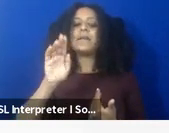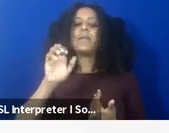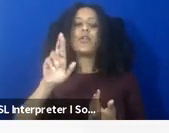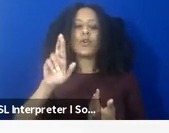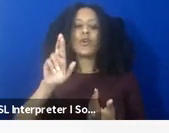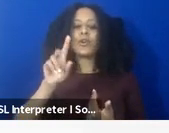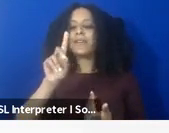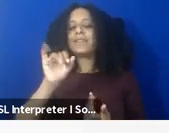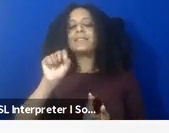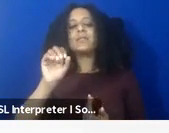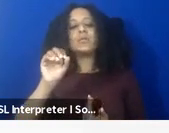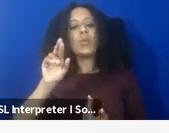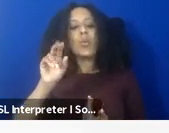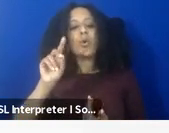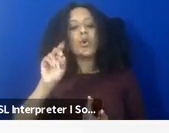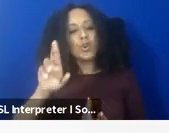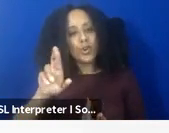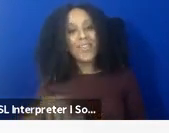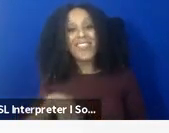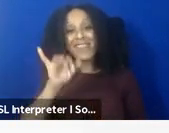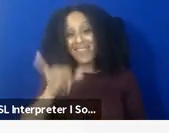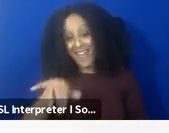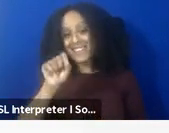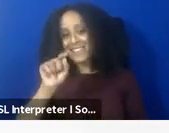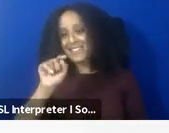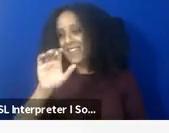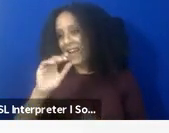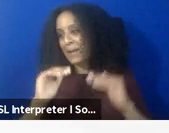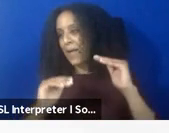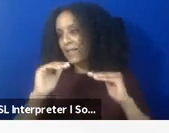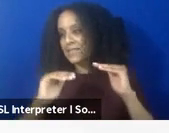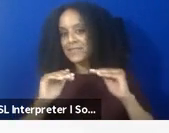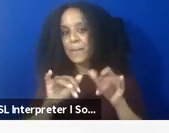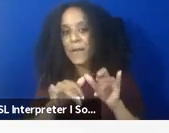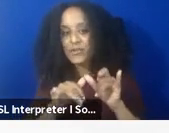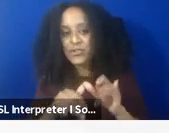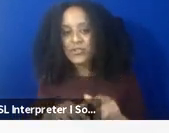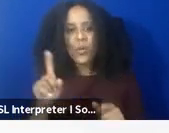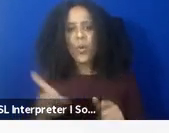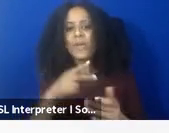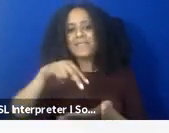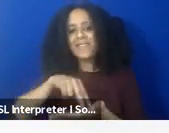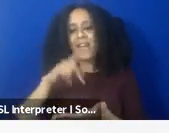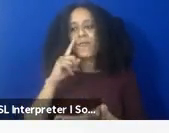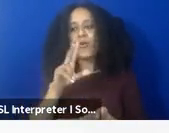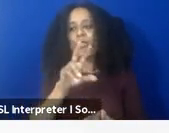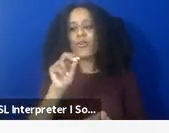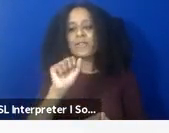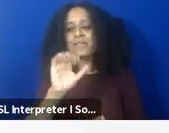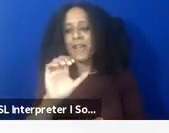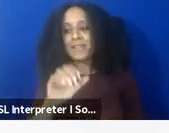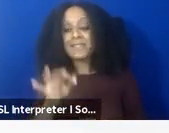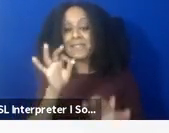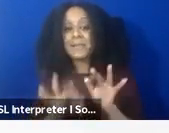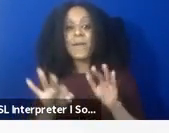So that was the Romberg on foam. That's a static balance measure. All you have to do is stand for 30 seconds. Another simple